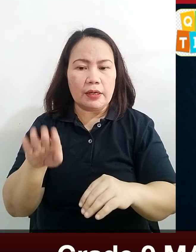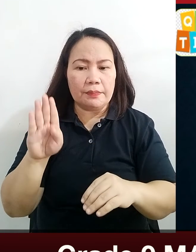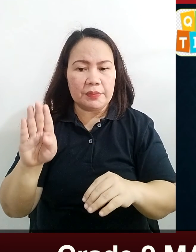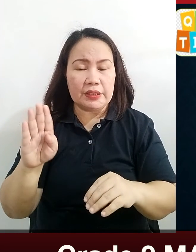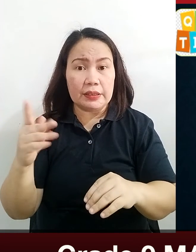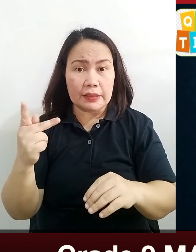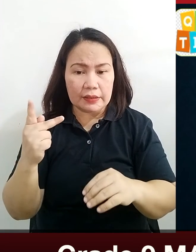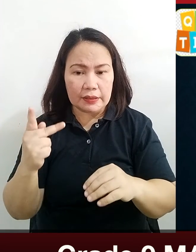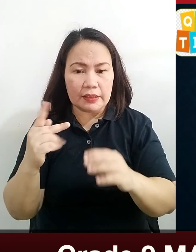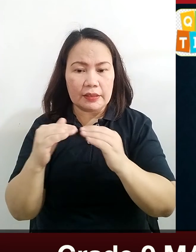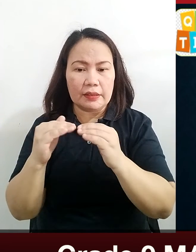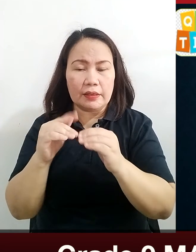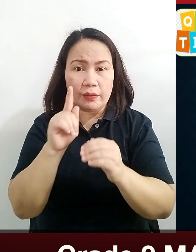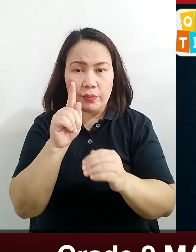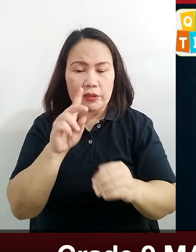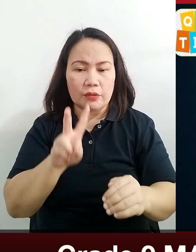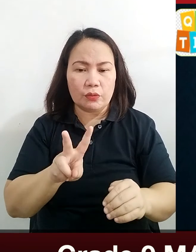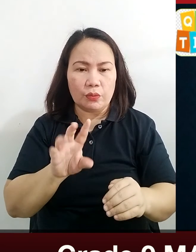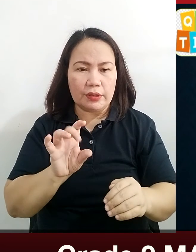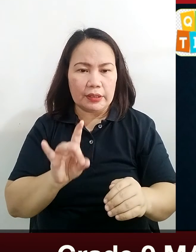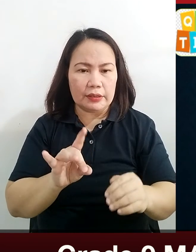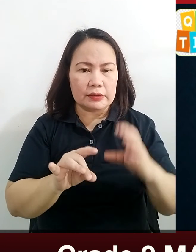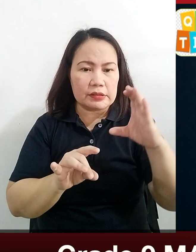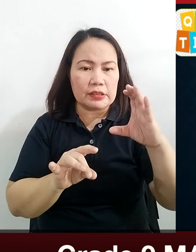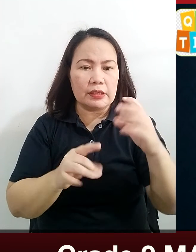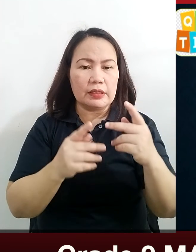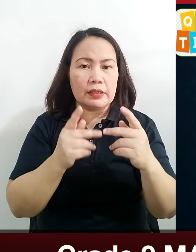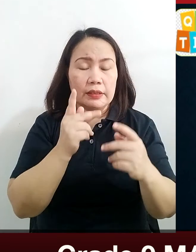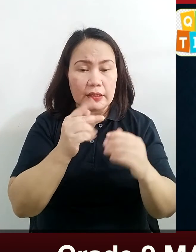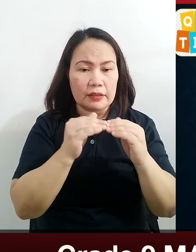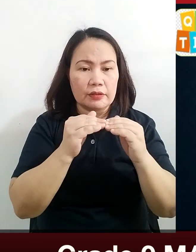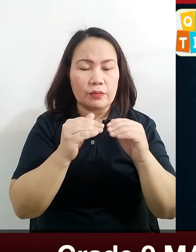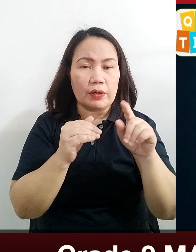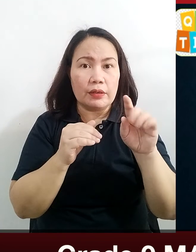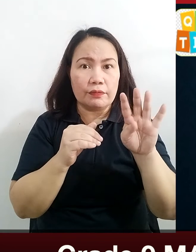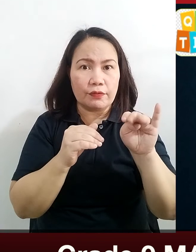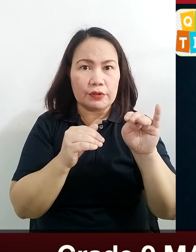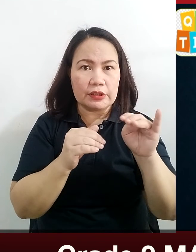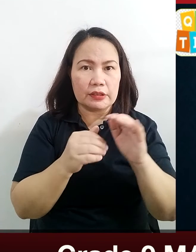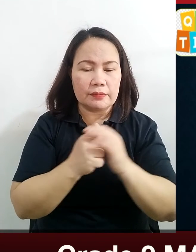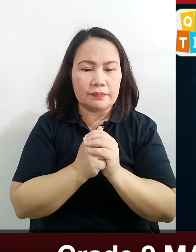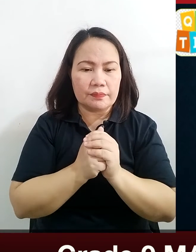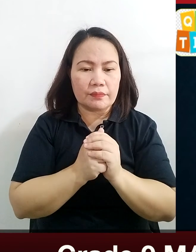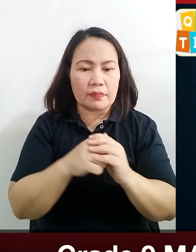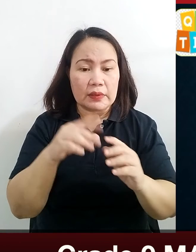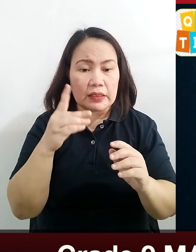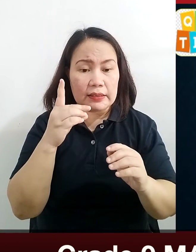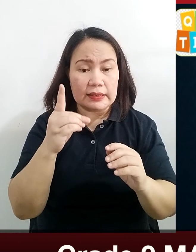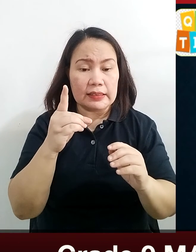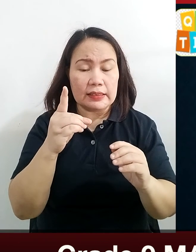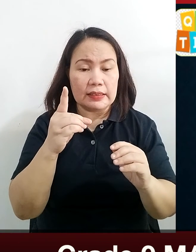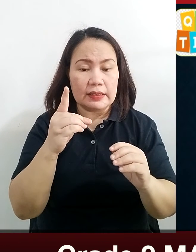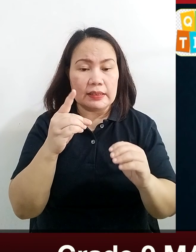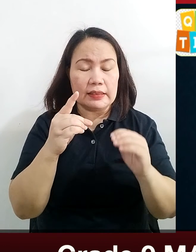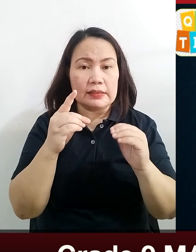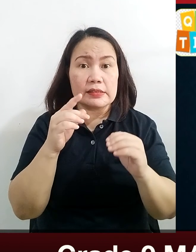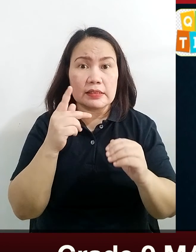over 28. And letter C, 14. Letter D, 28.